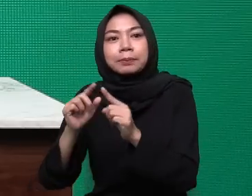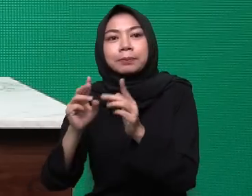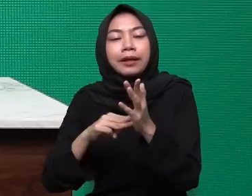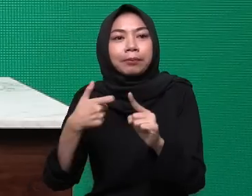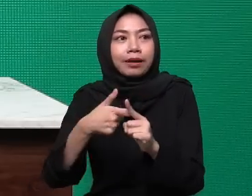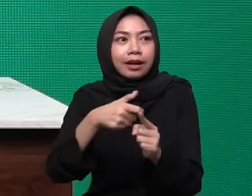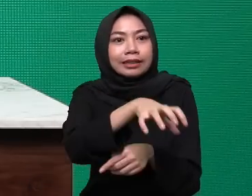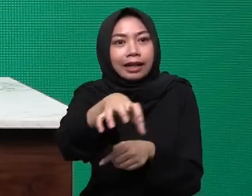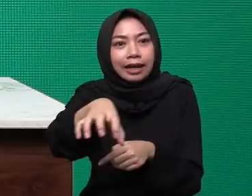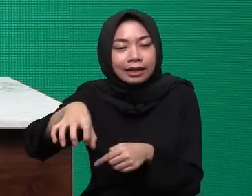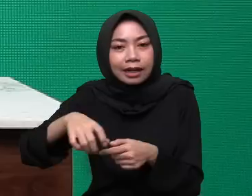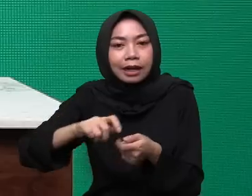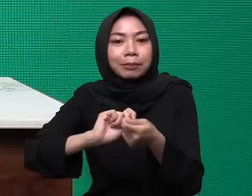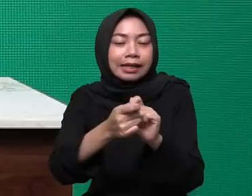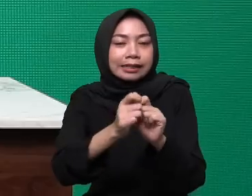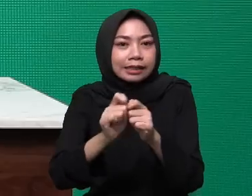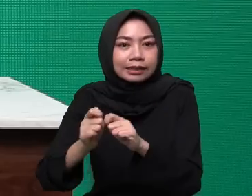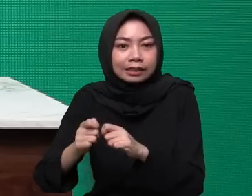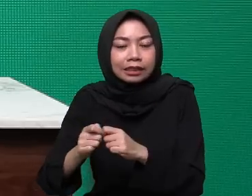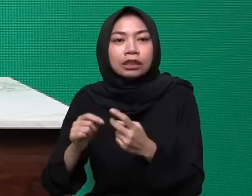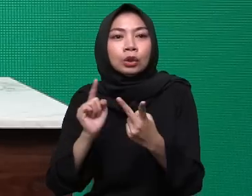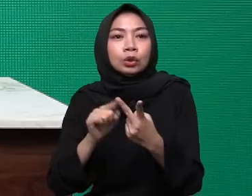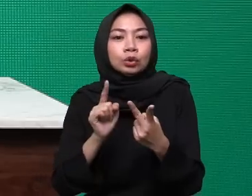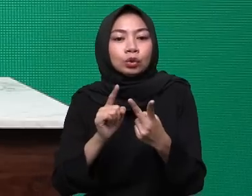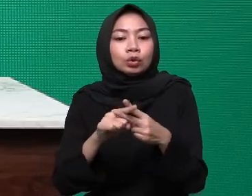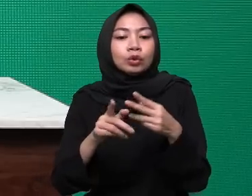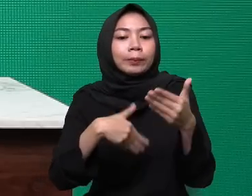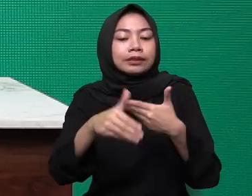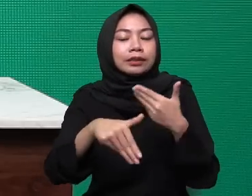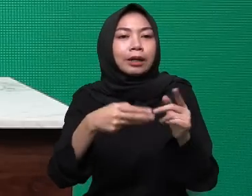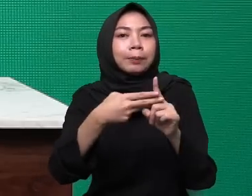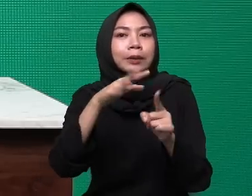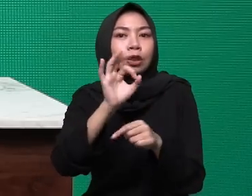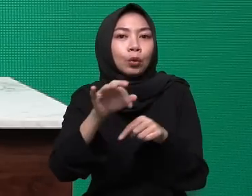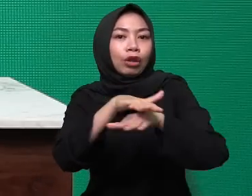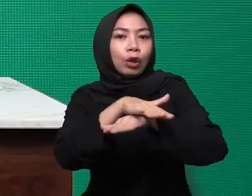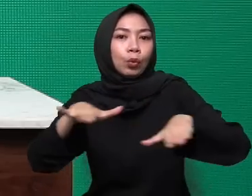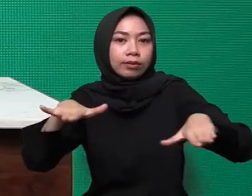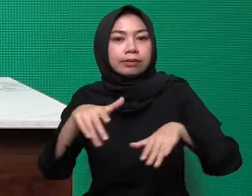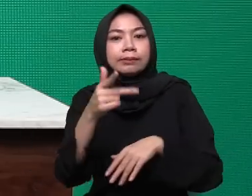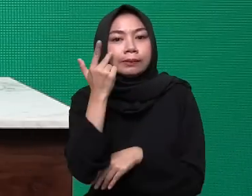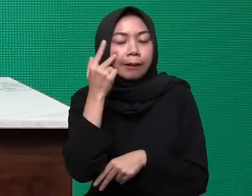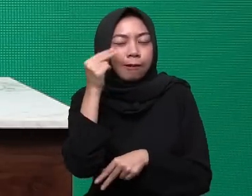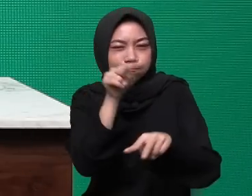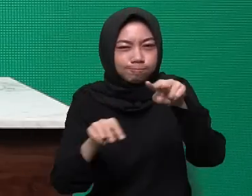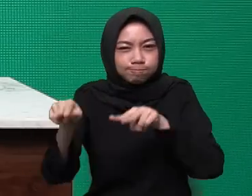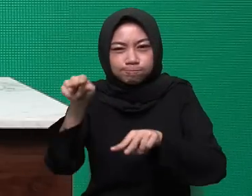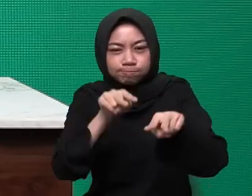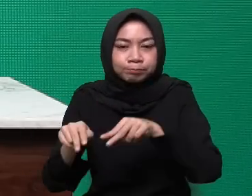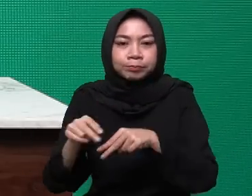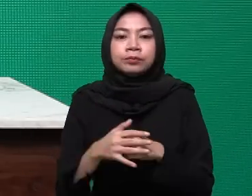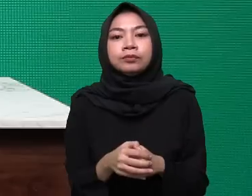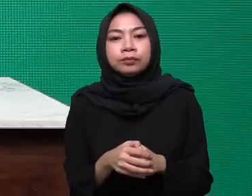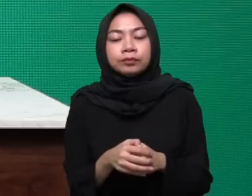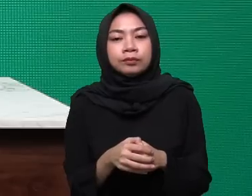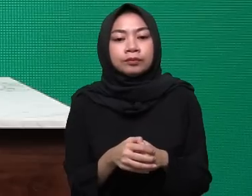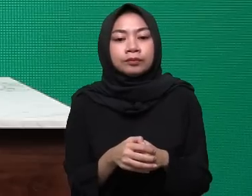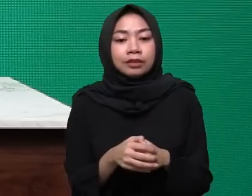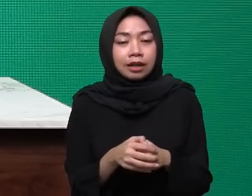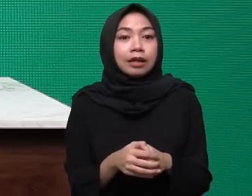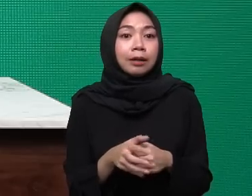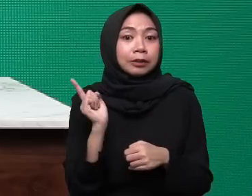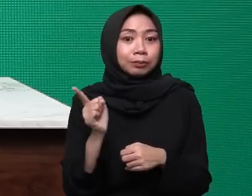areas and to keep biosecurity measures as well. And FMD has affected not only Indonesia, but